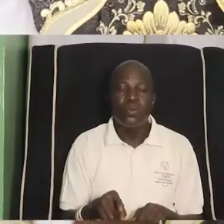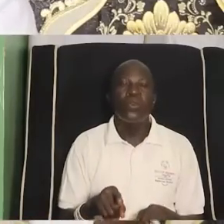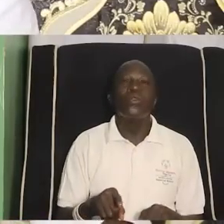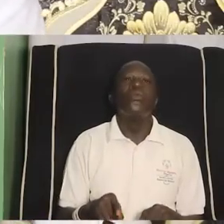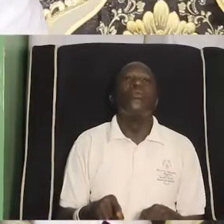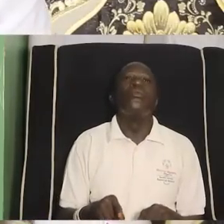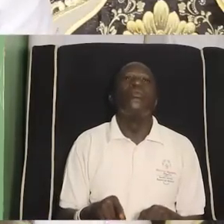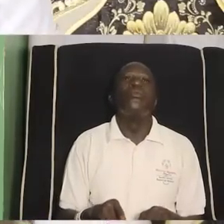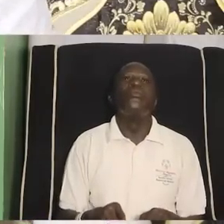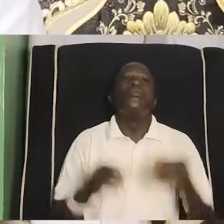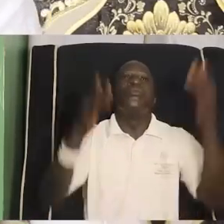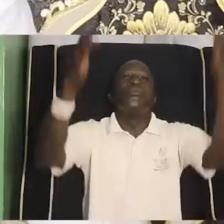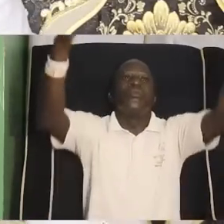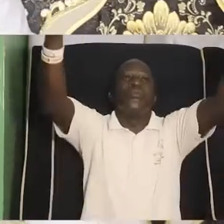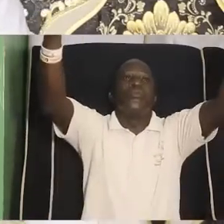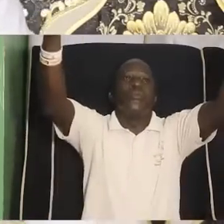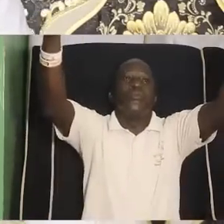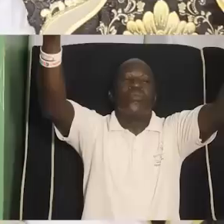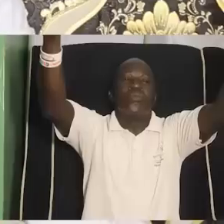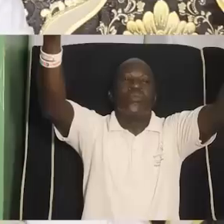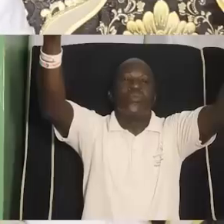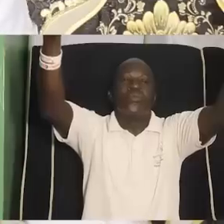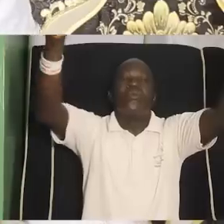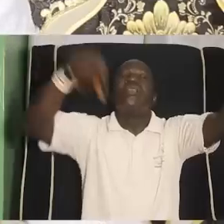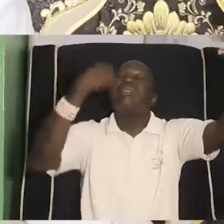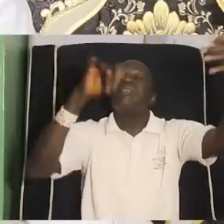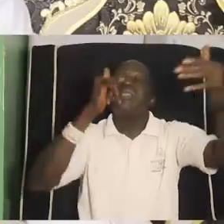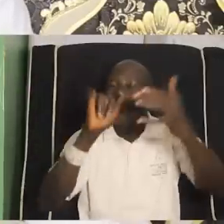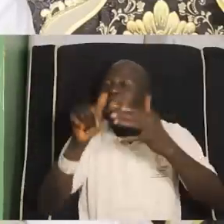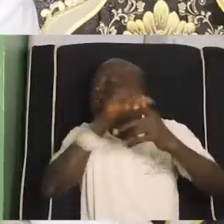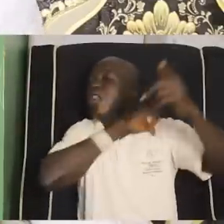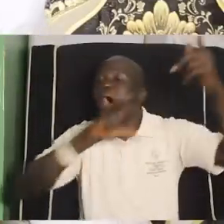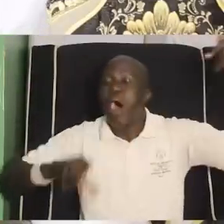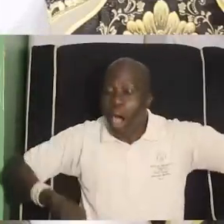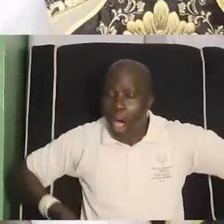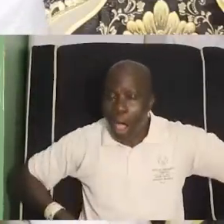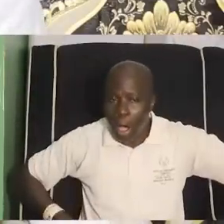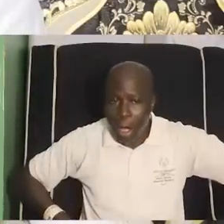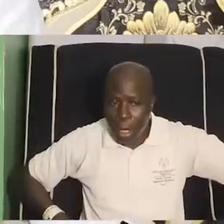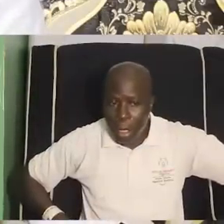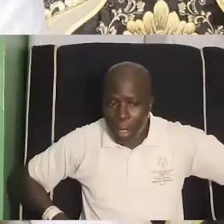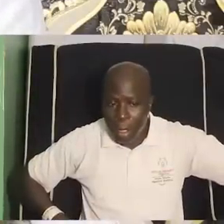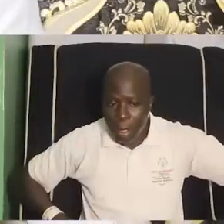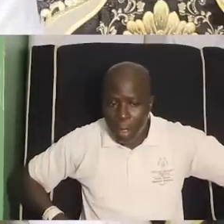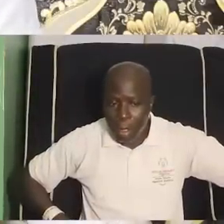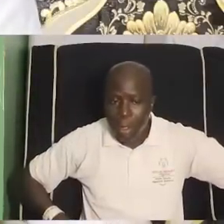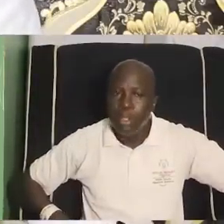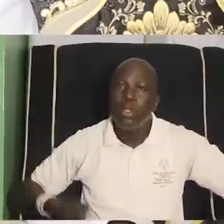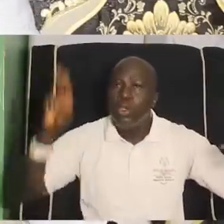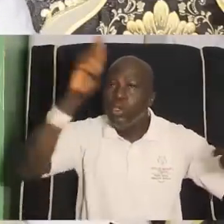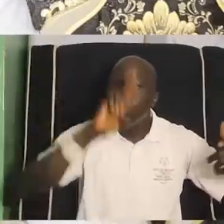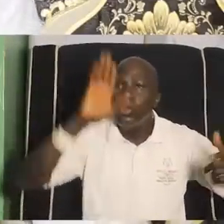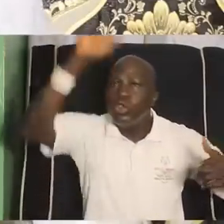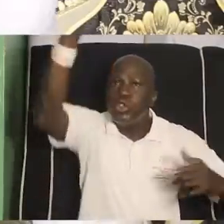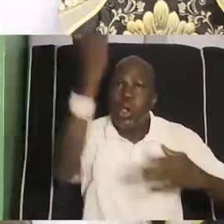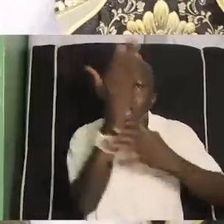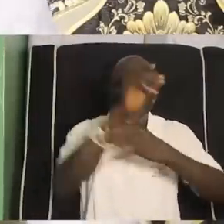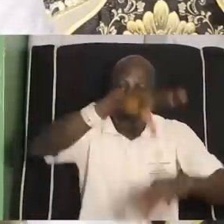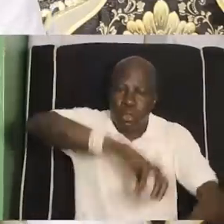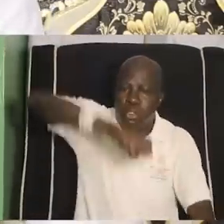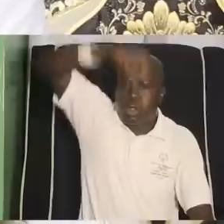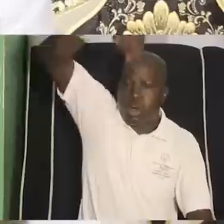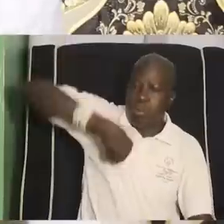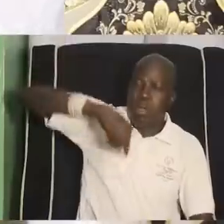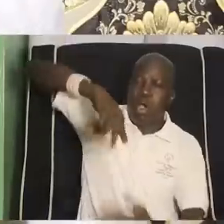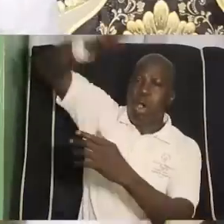ma. Oh yeah, no way ba. Lift up your head. Can we pray? Oluwa! Oluwa! Fi owo re fa mi so ke. Fi owo re fa